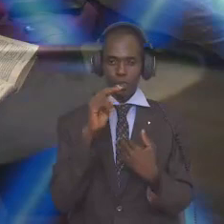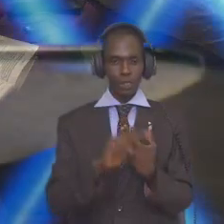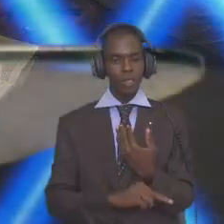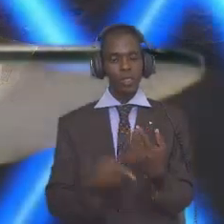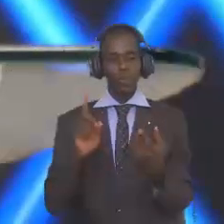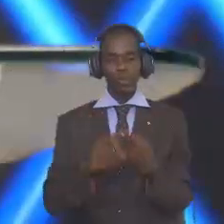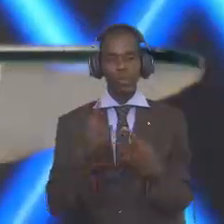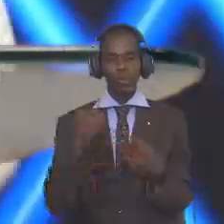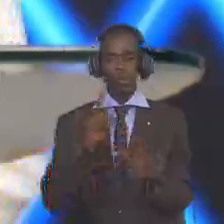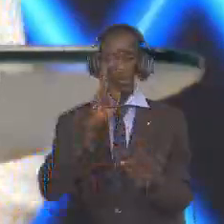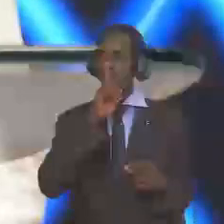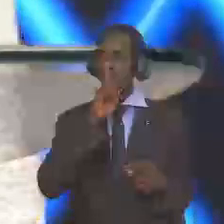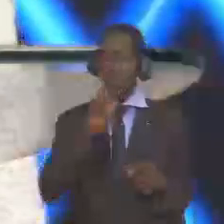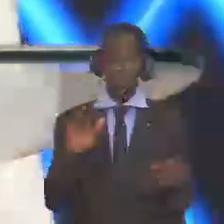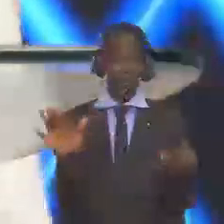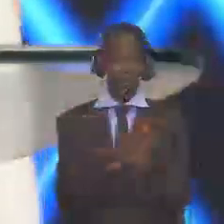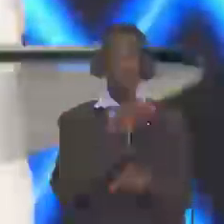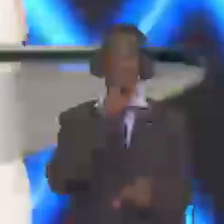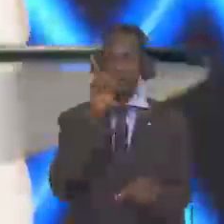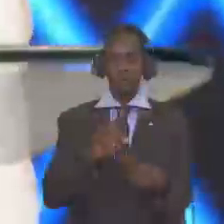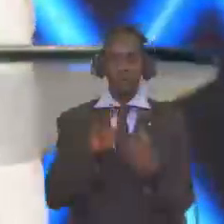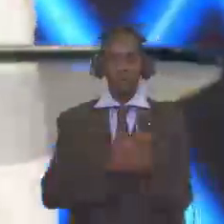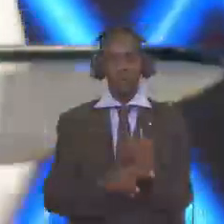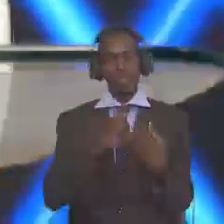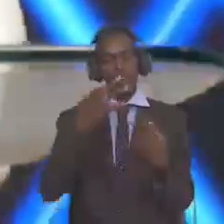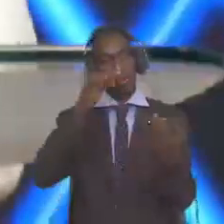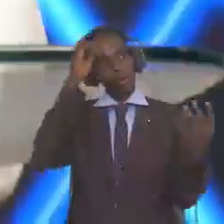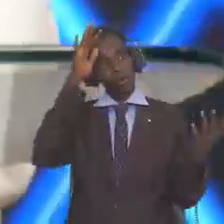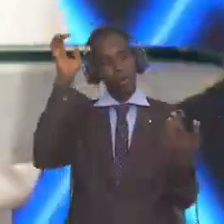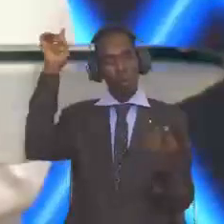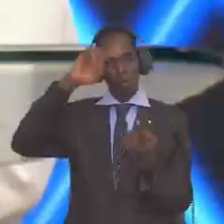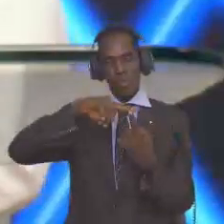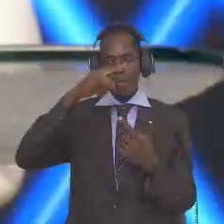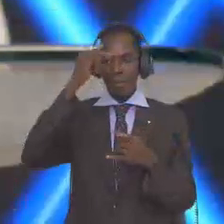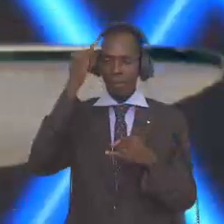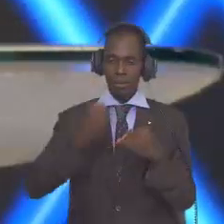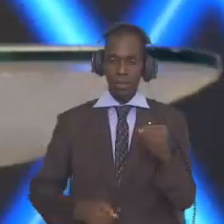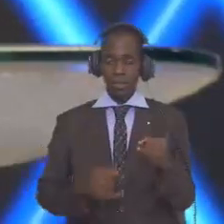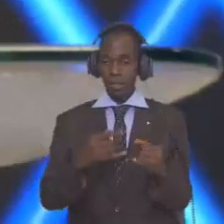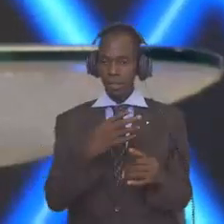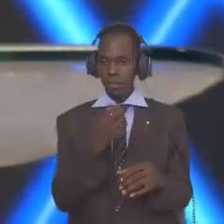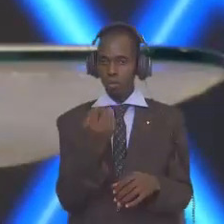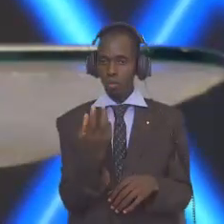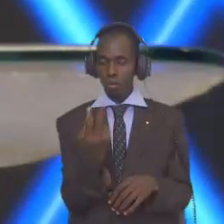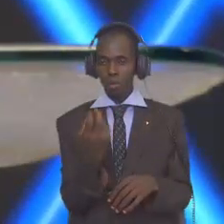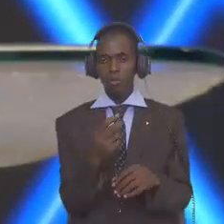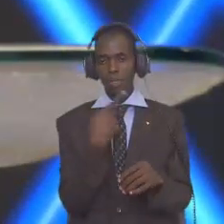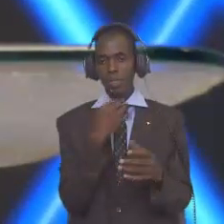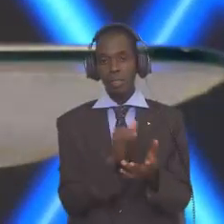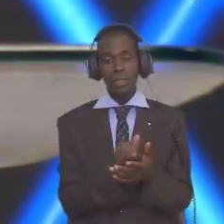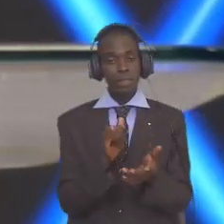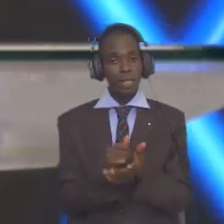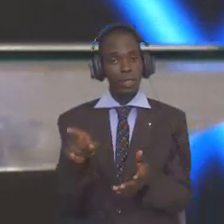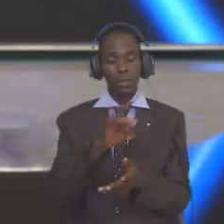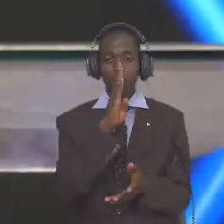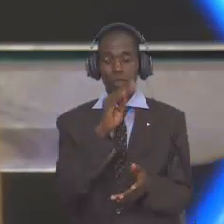full assurance of hope unto the end. And then in verse 12, it says that ye be not